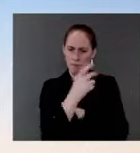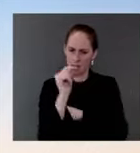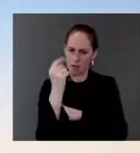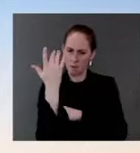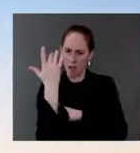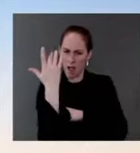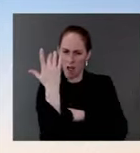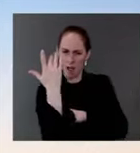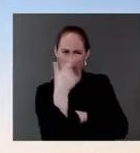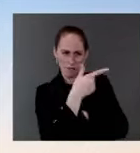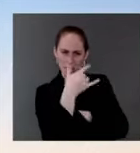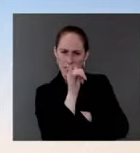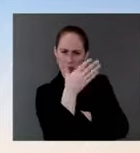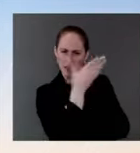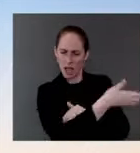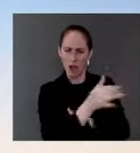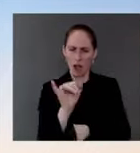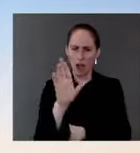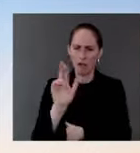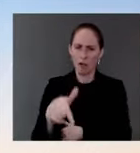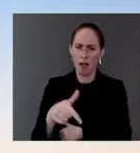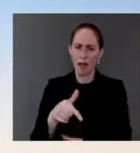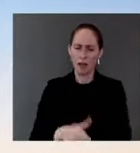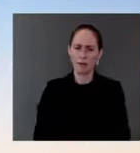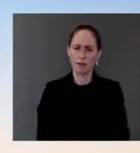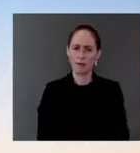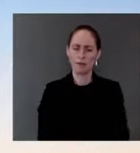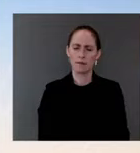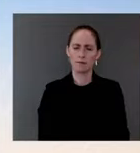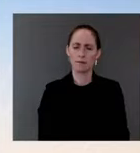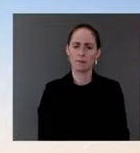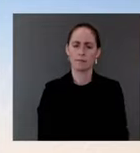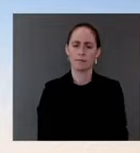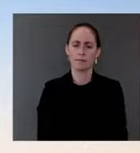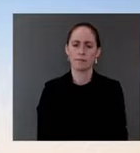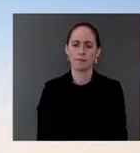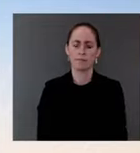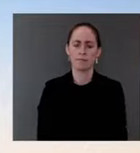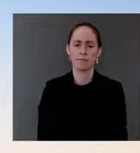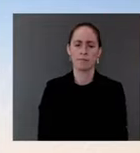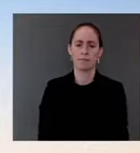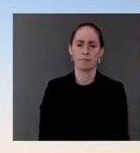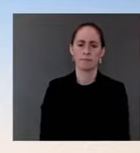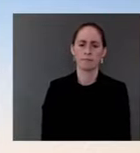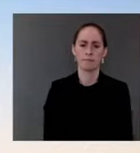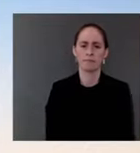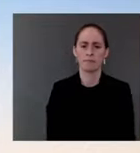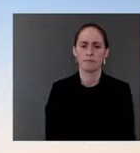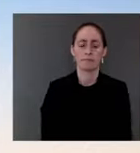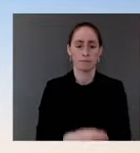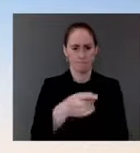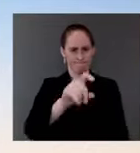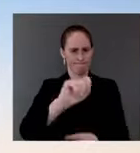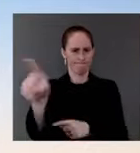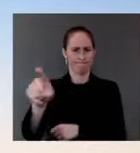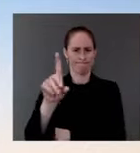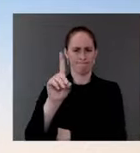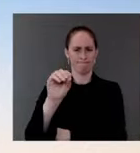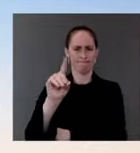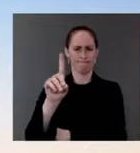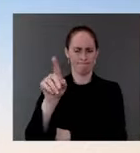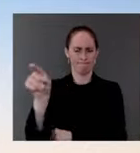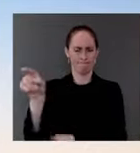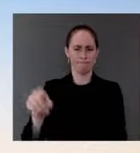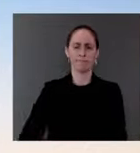this, and probably the Department of Defense and their team about it. I would say that Afghanistan was, of course, a war that we fought for 20 years, where we had troops